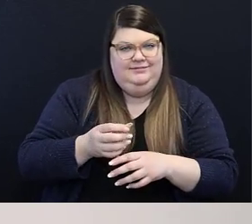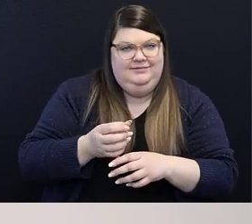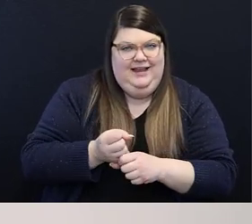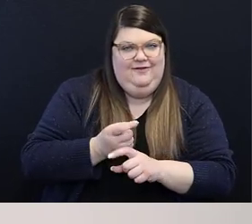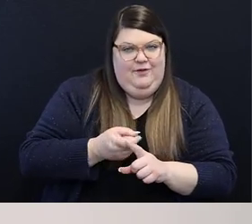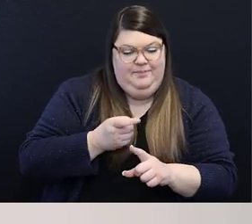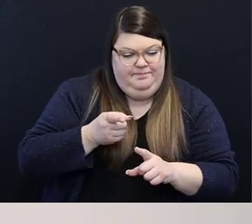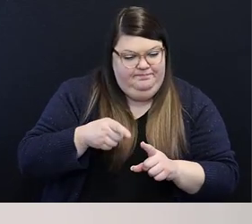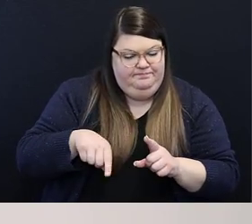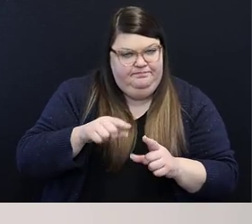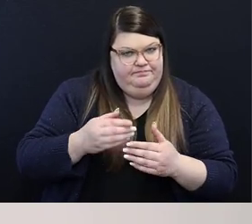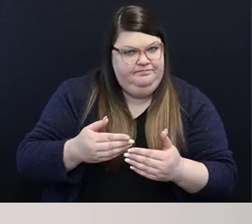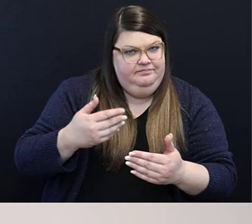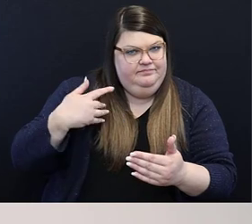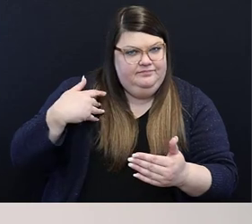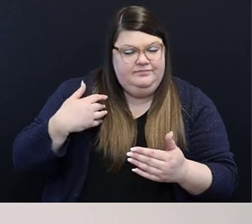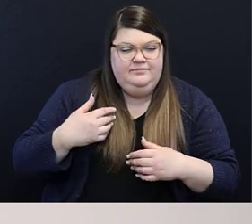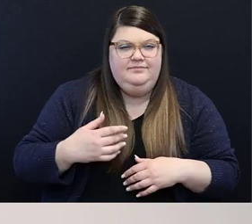that this is...